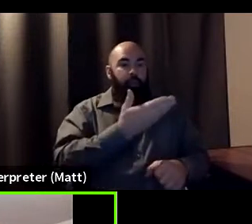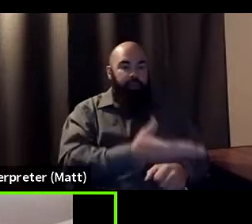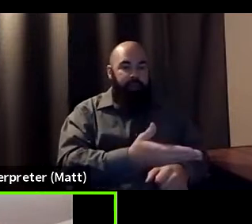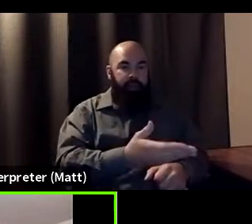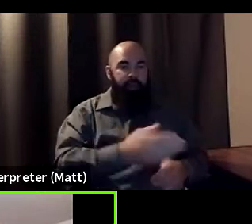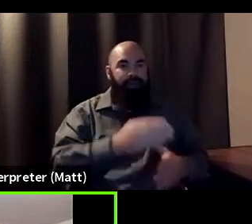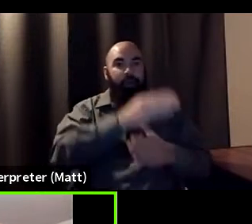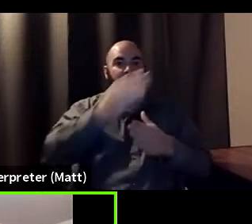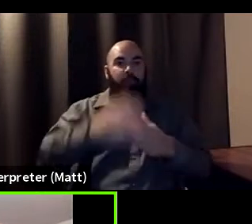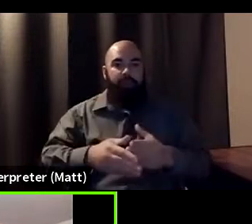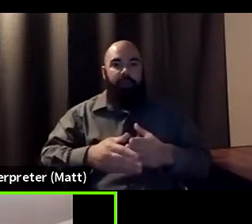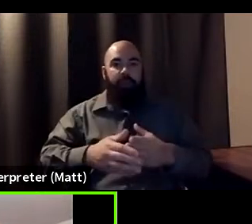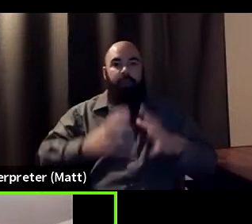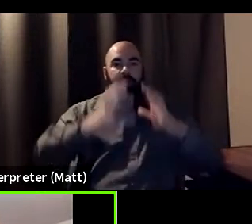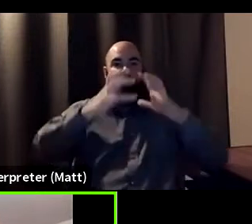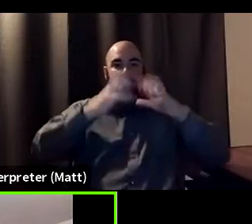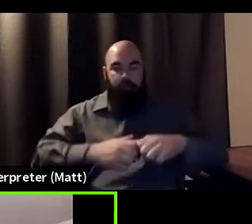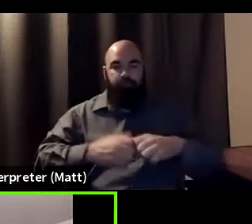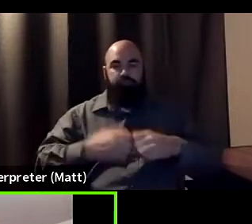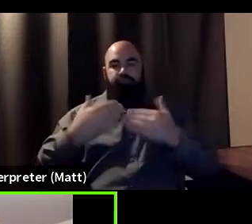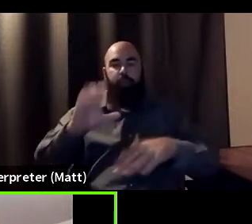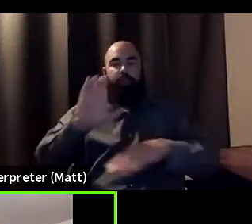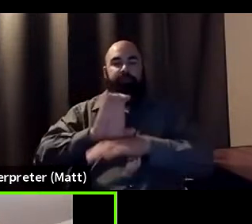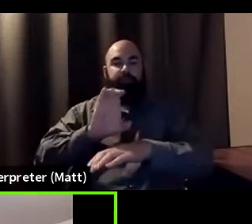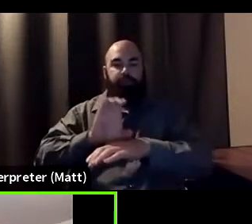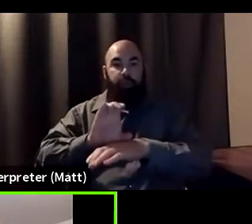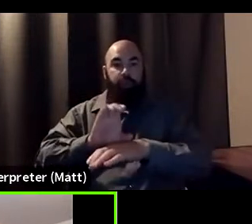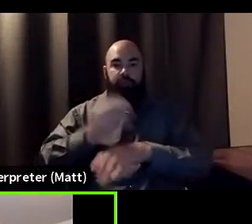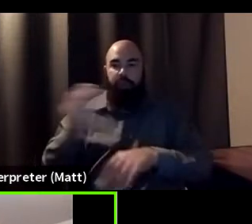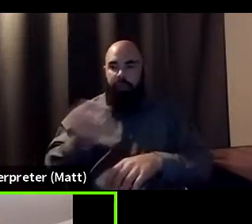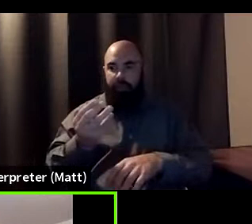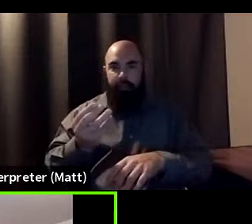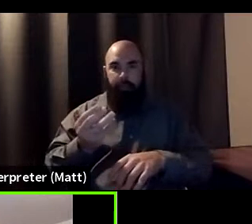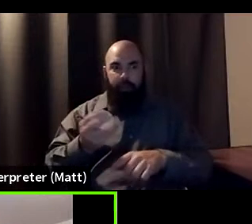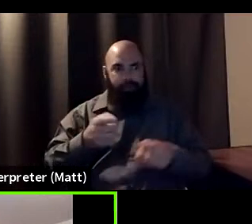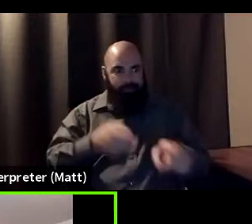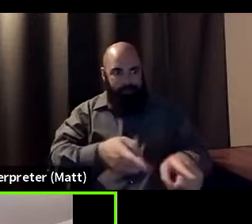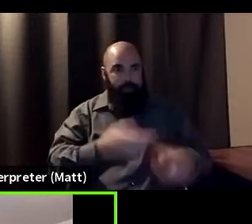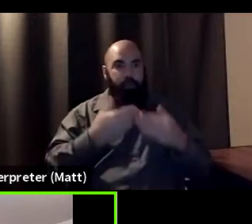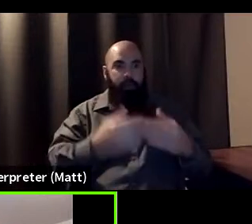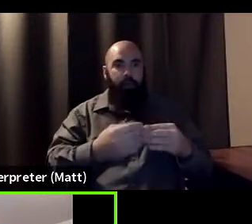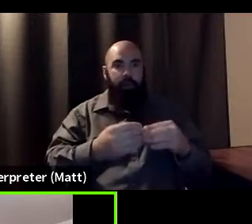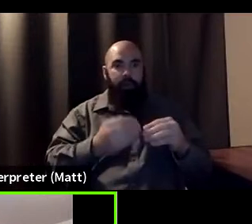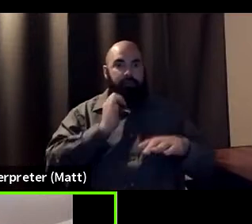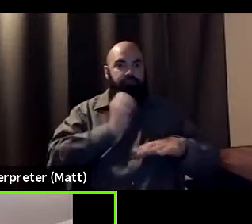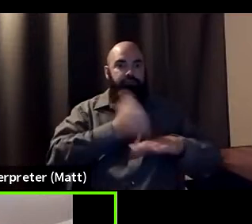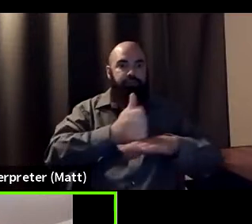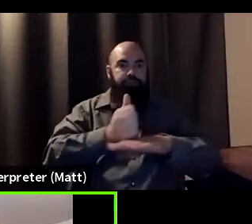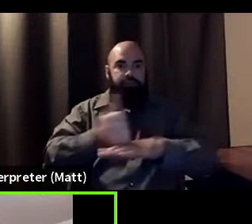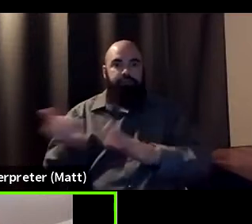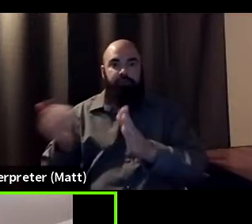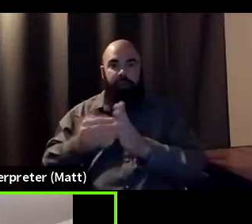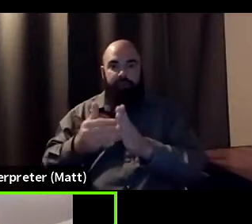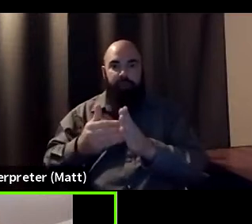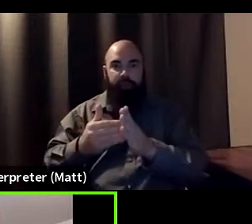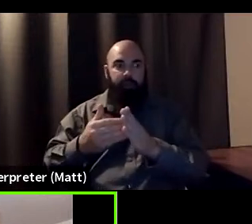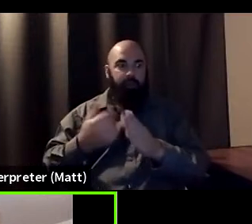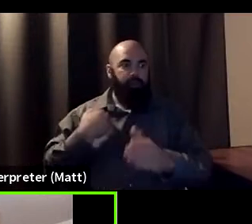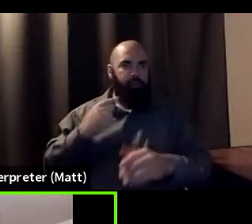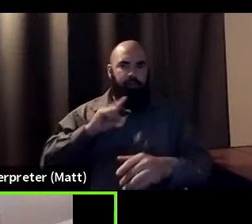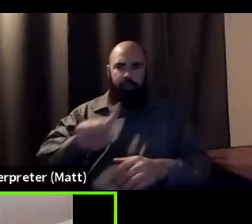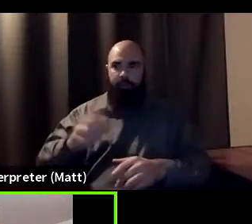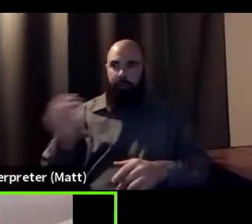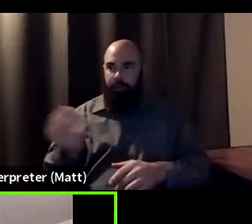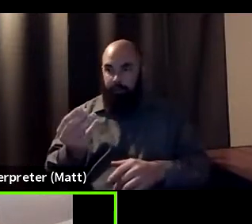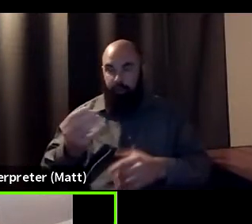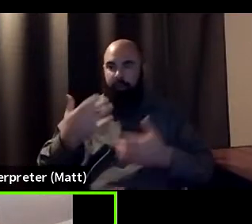us. And anyone who's been through there can see that it's quite the setup there. They provided us snacks. They provided us